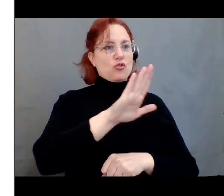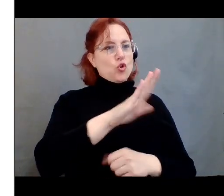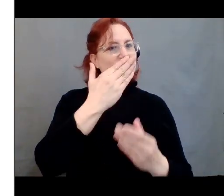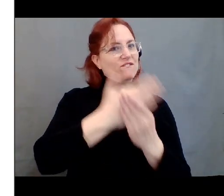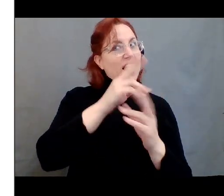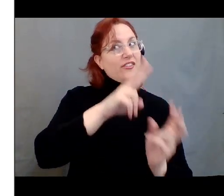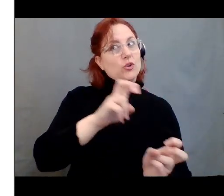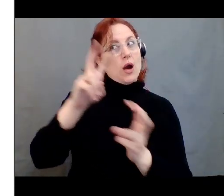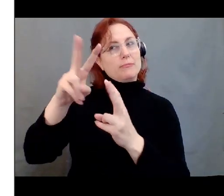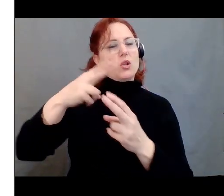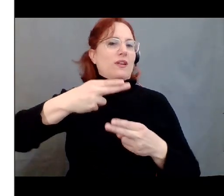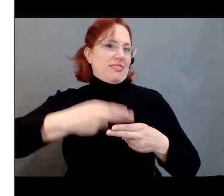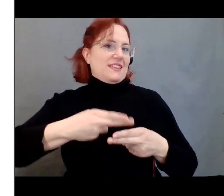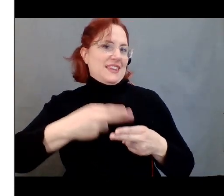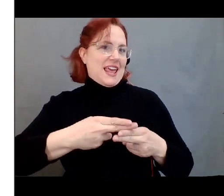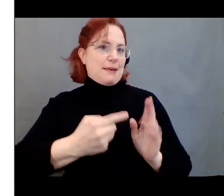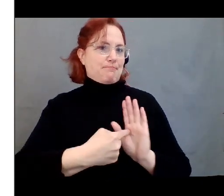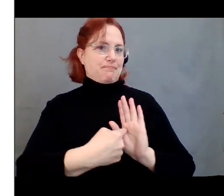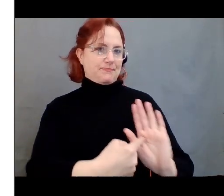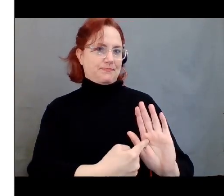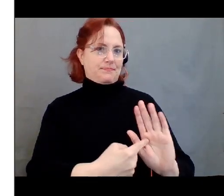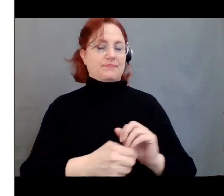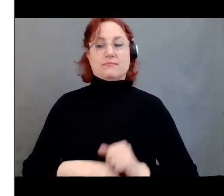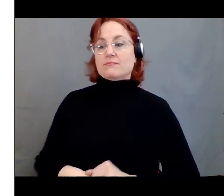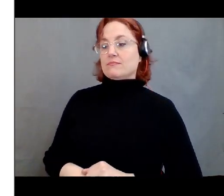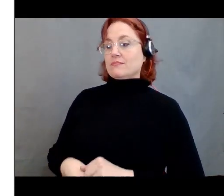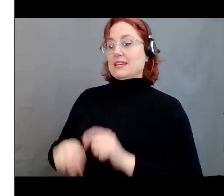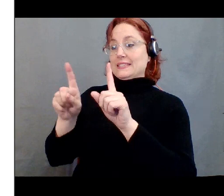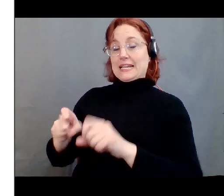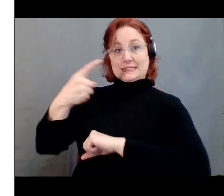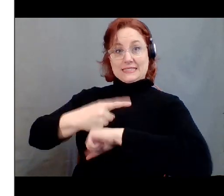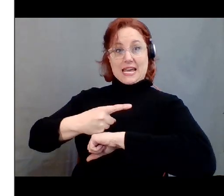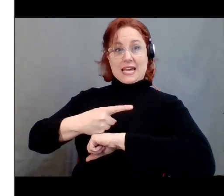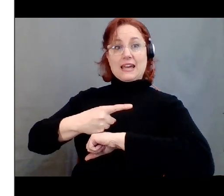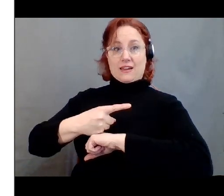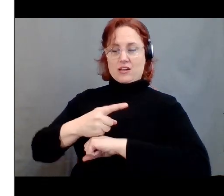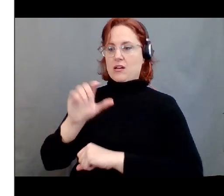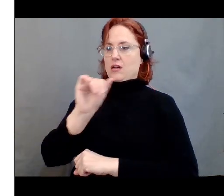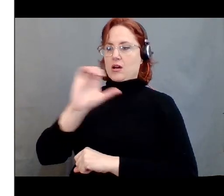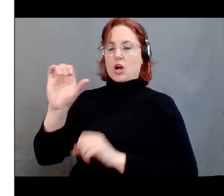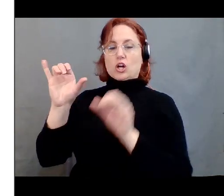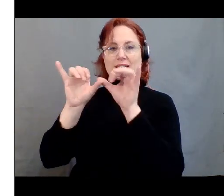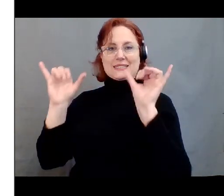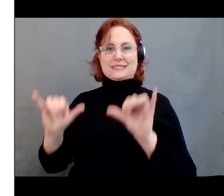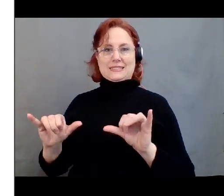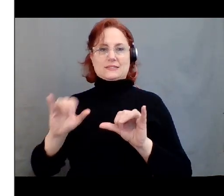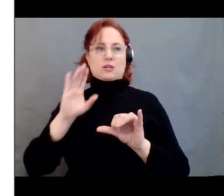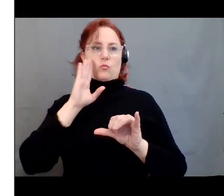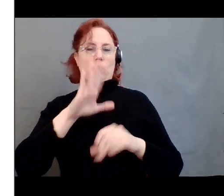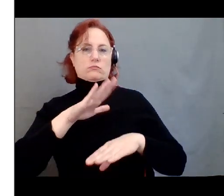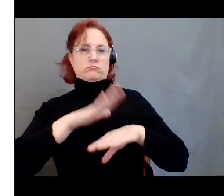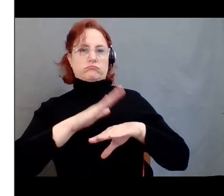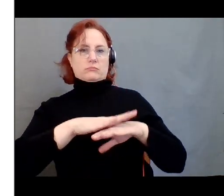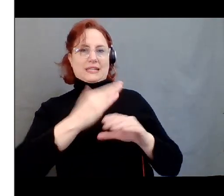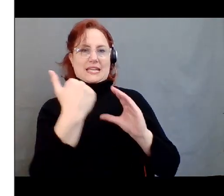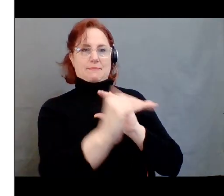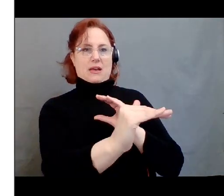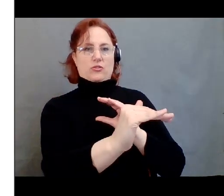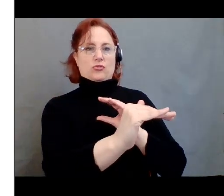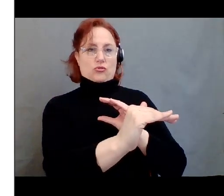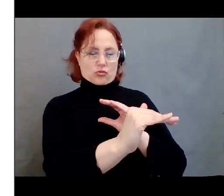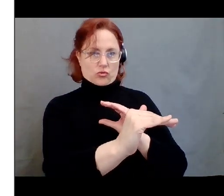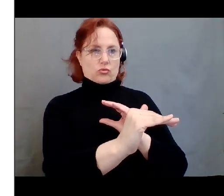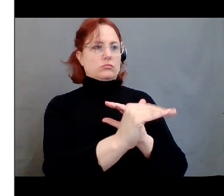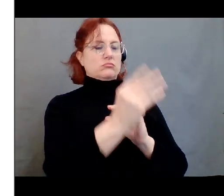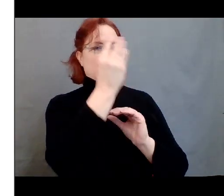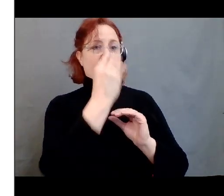On the day of a scheduled test, you will receive email notification from ARC. The notification will either advise that the student has